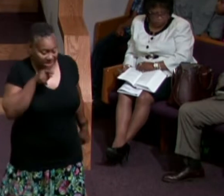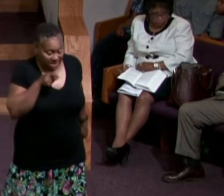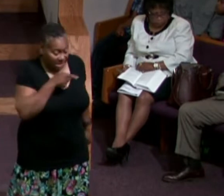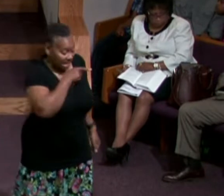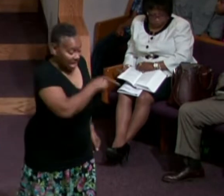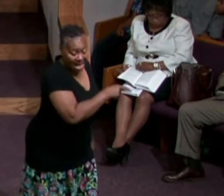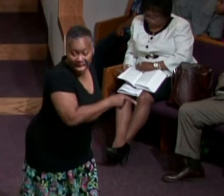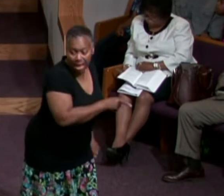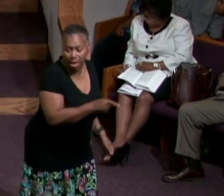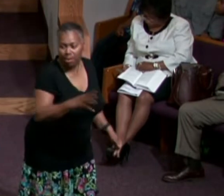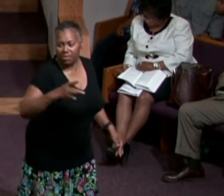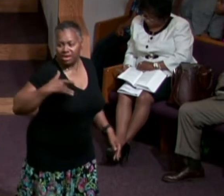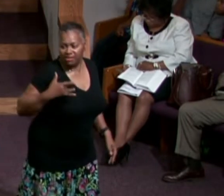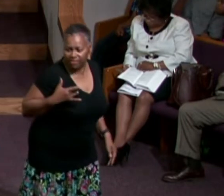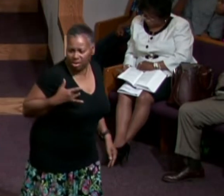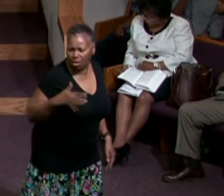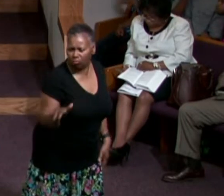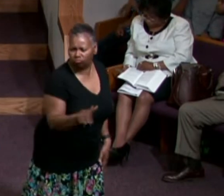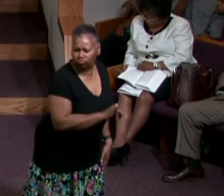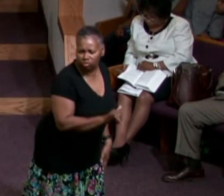as he felt about her child.